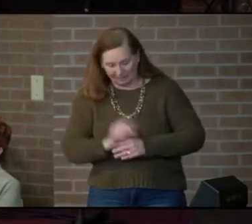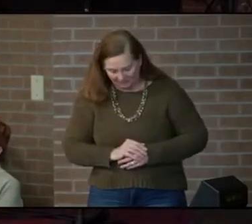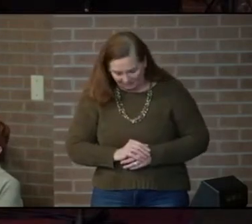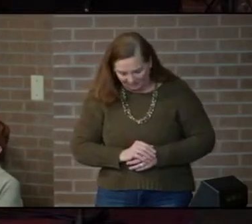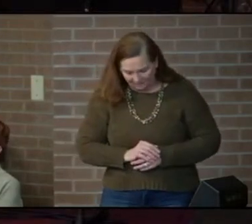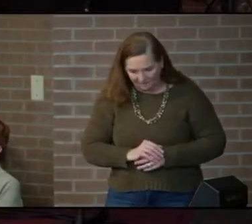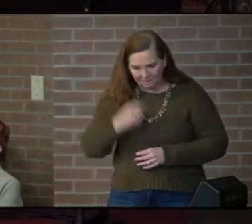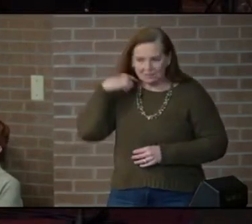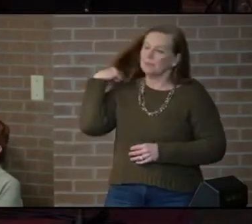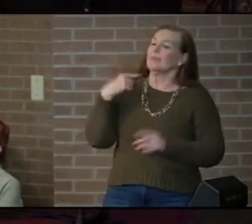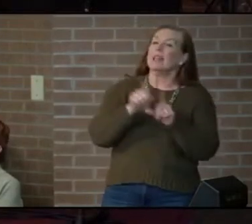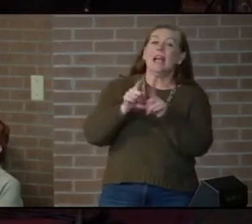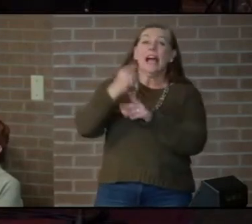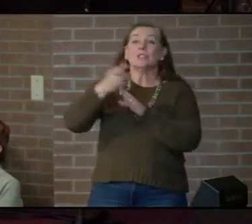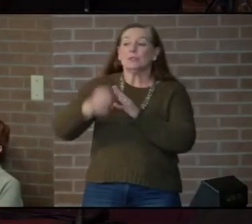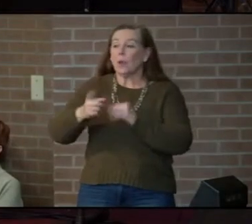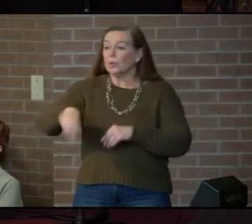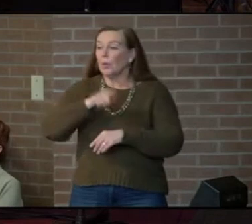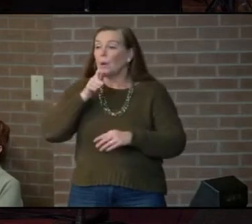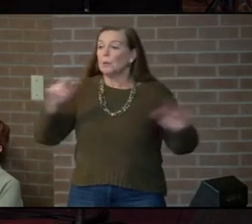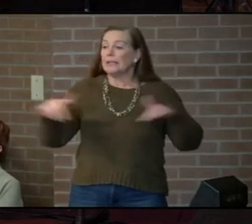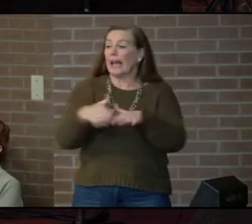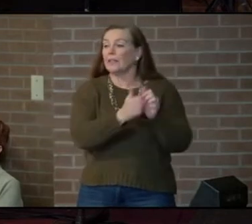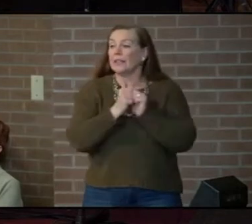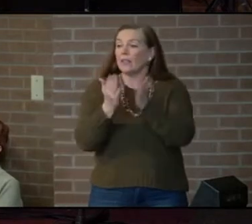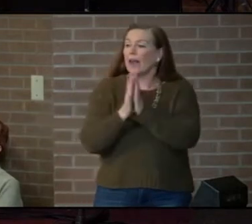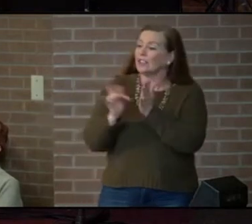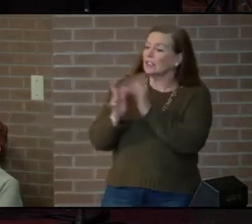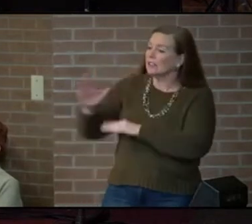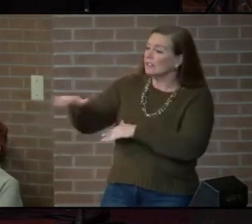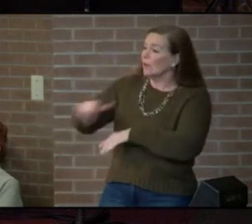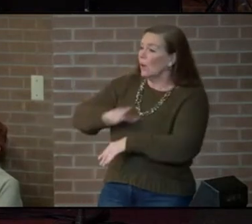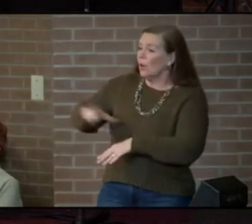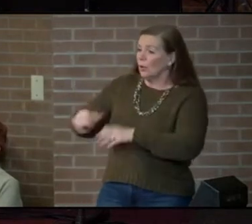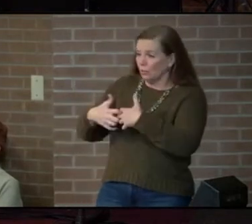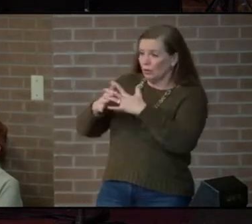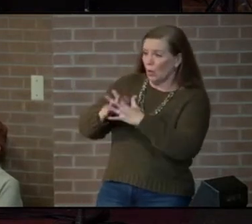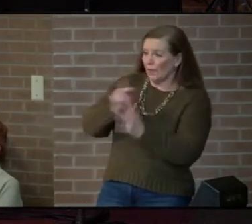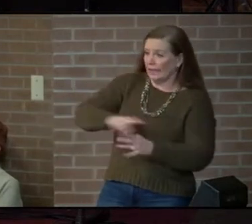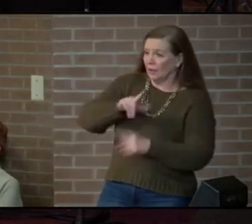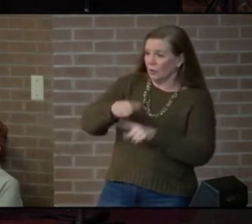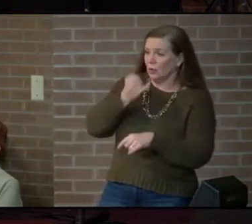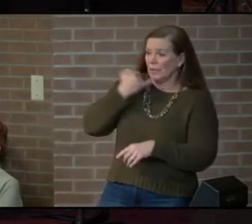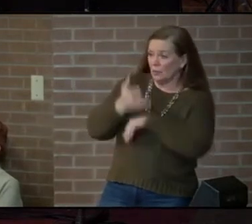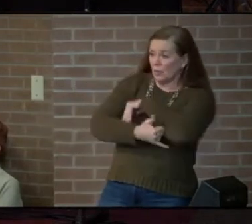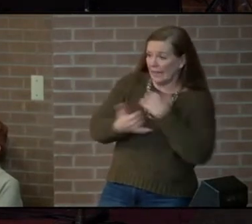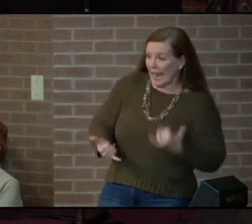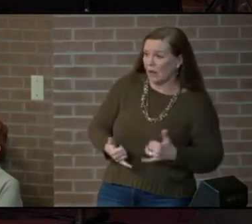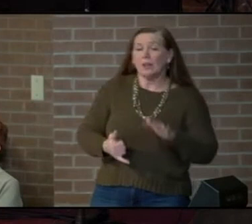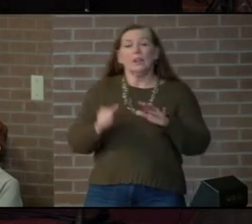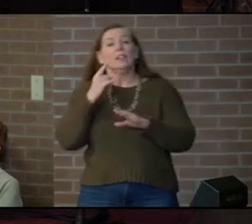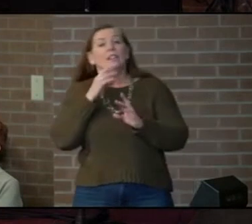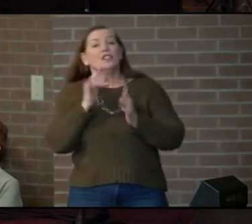As a result, those who had gathered together asked Jesus, Lord, are you going to restore the kingdom to Israel now? Jesus replied, it isn't